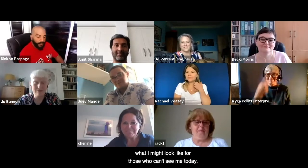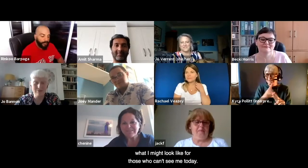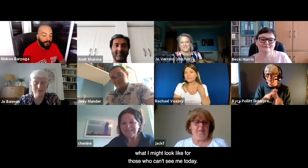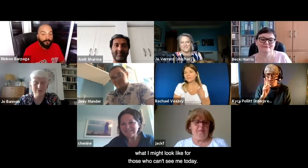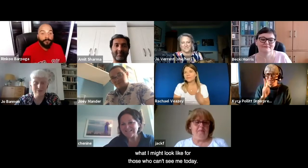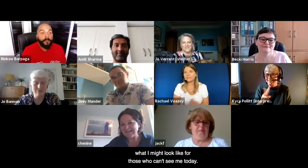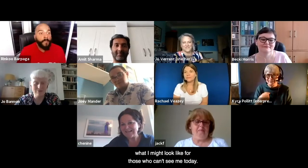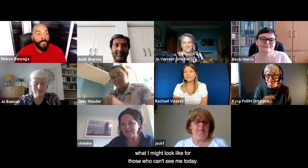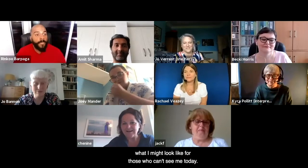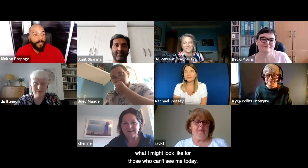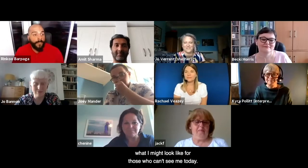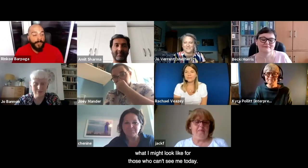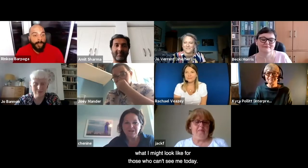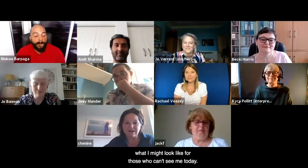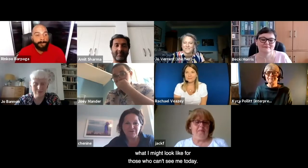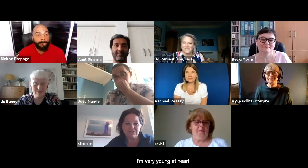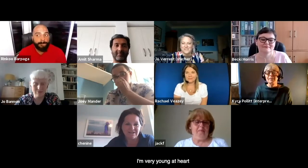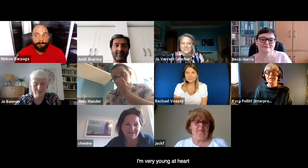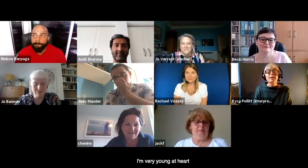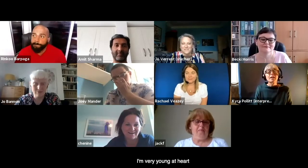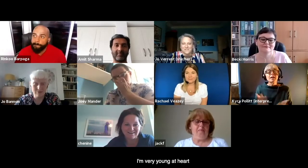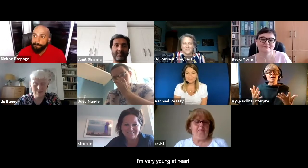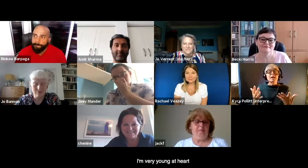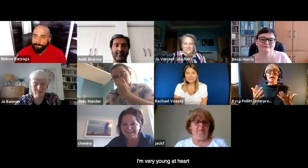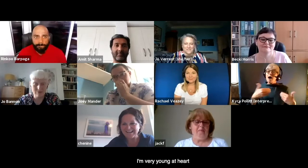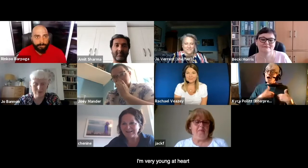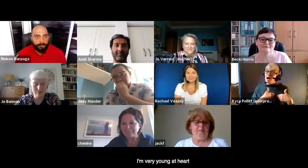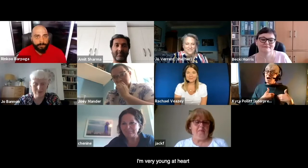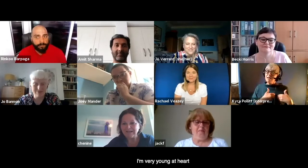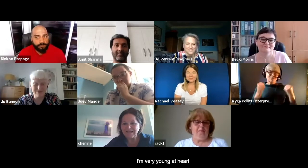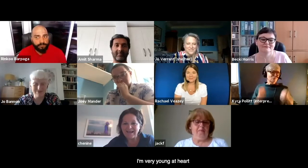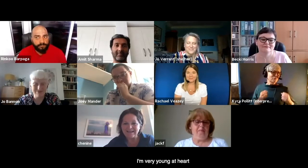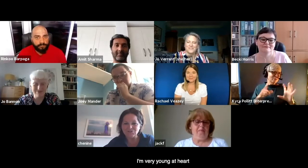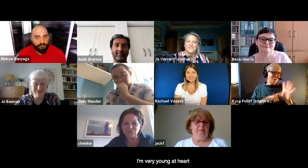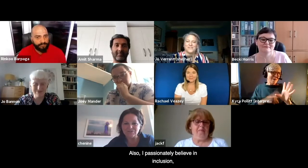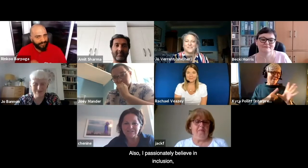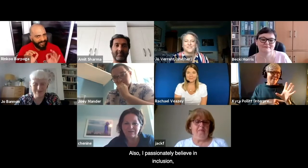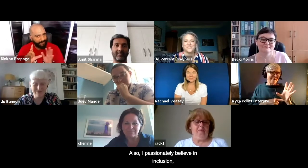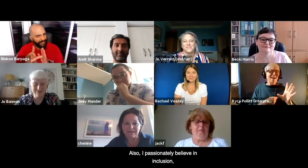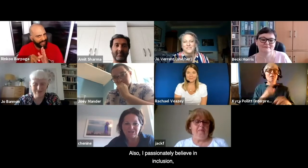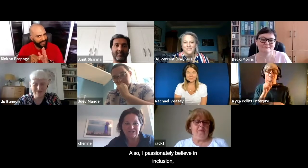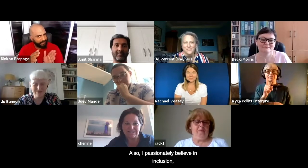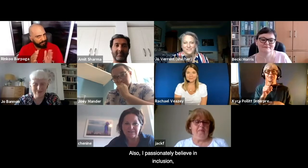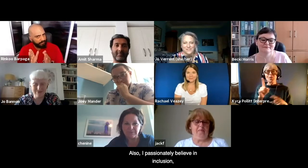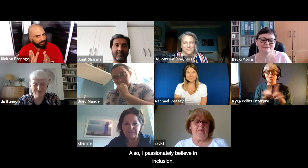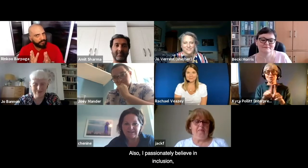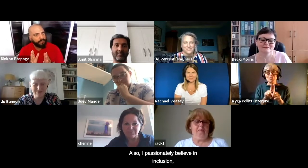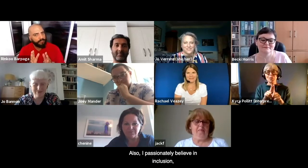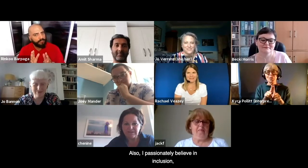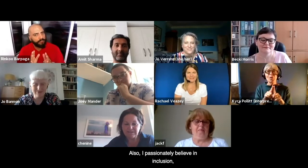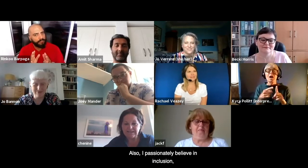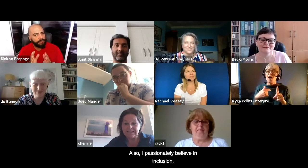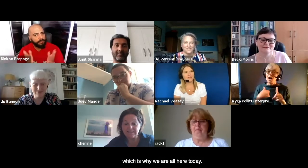me today. I'm very young at heart, and also I passionately